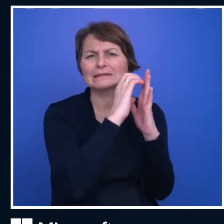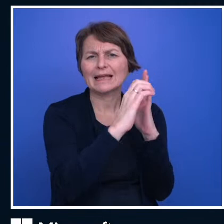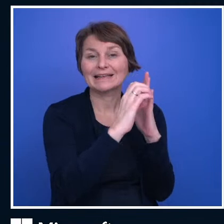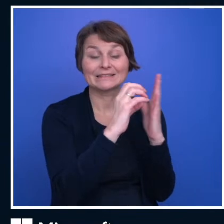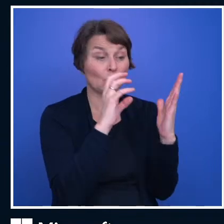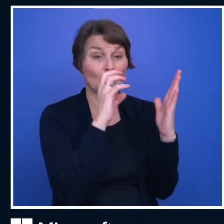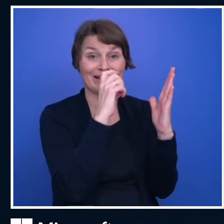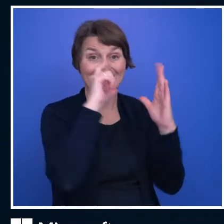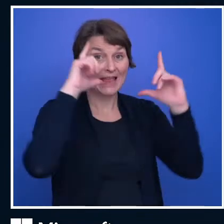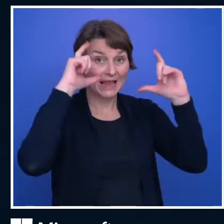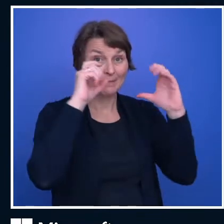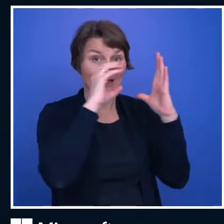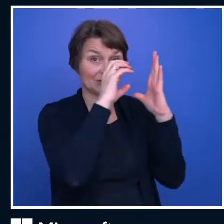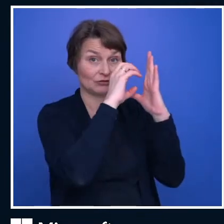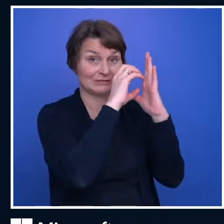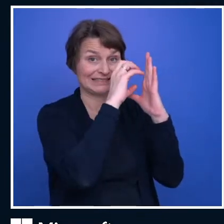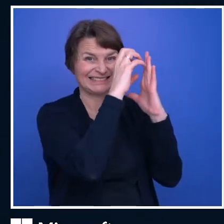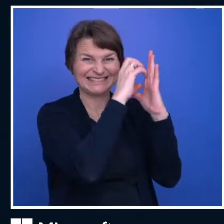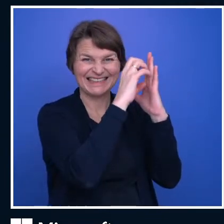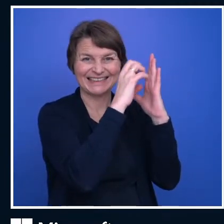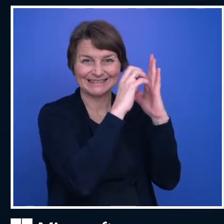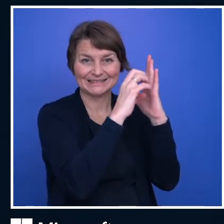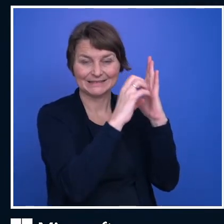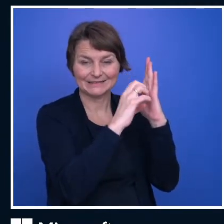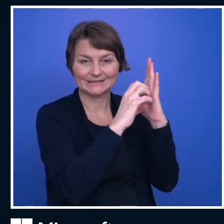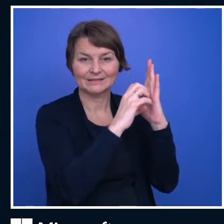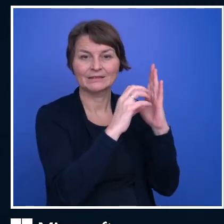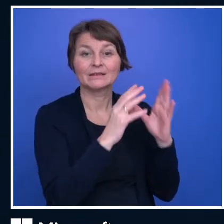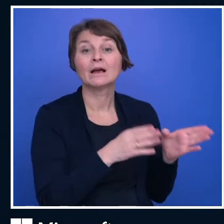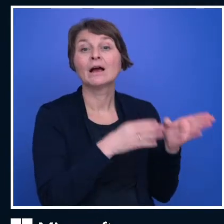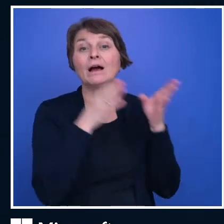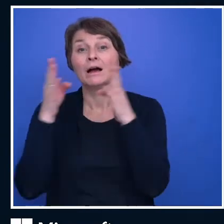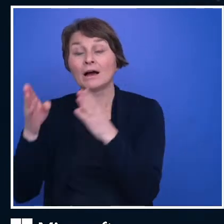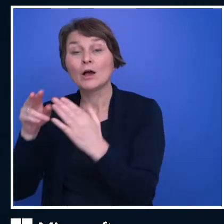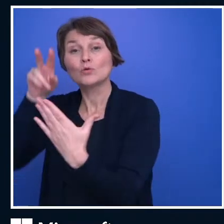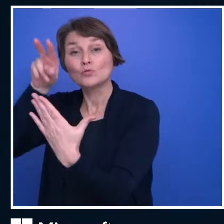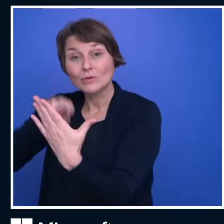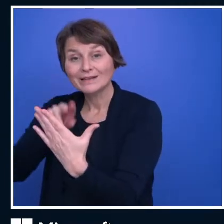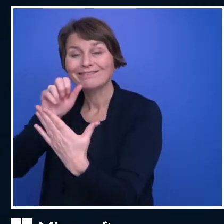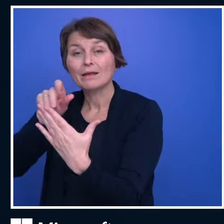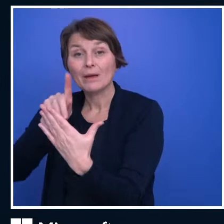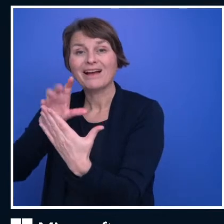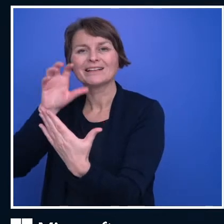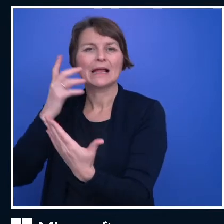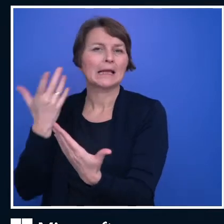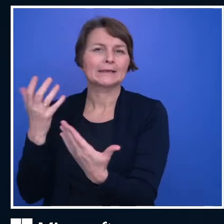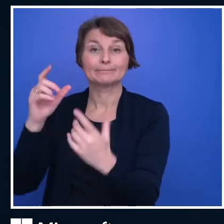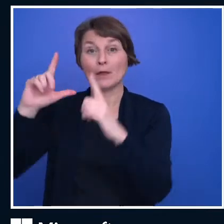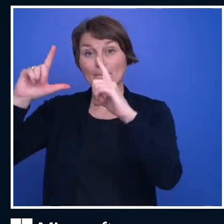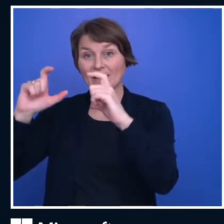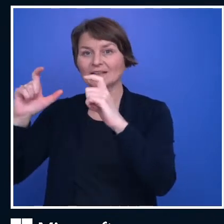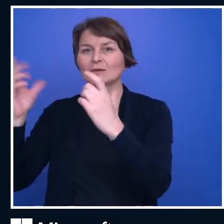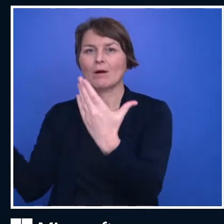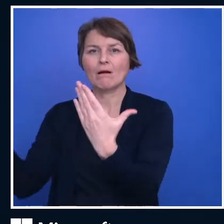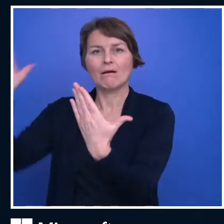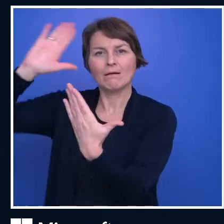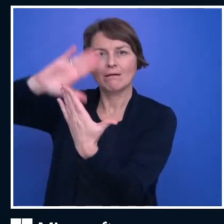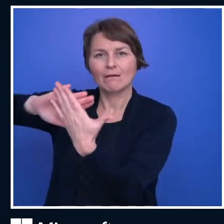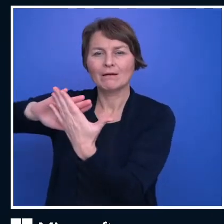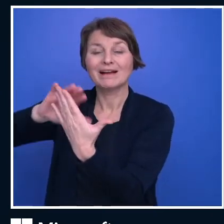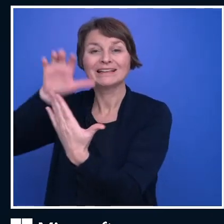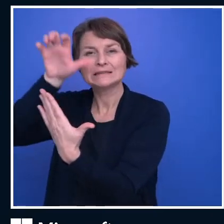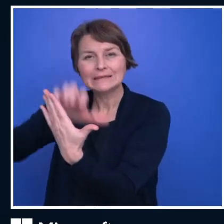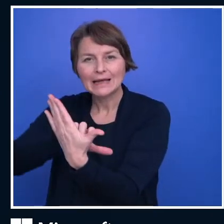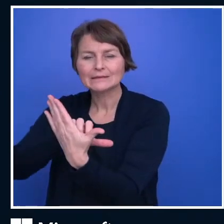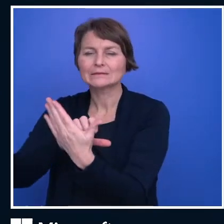get that easily. But the read API, if you have a text or a picture where you wrote like continuously 50 lines of